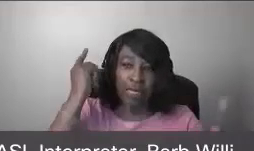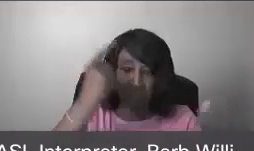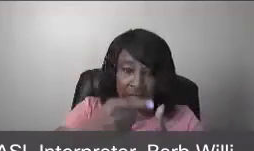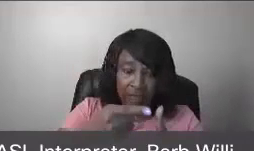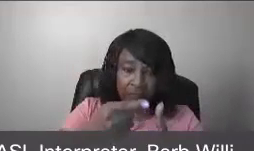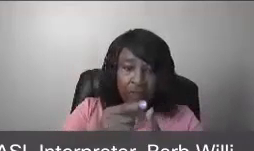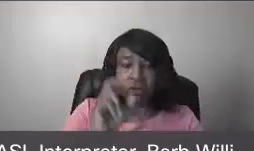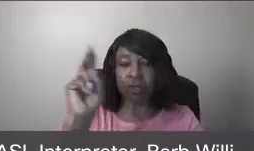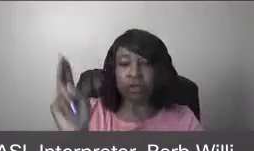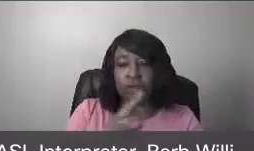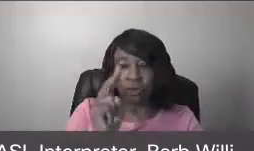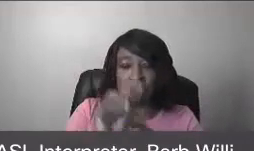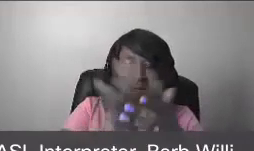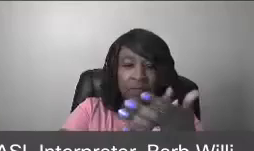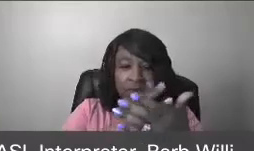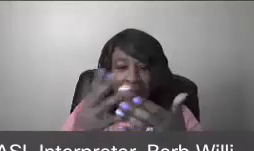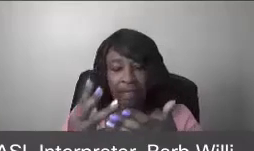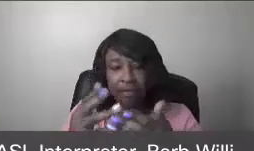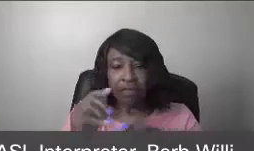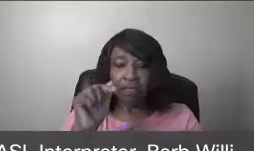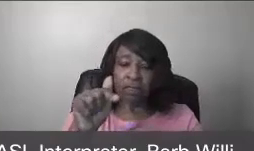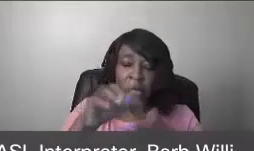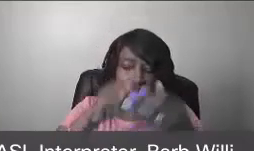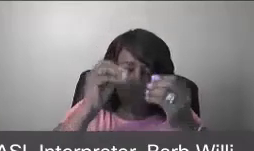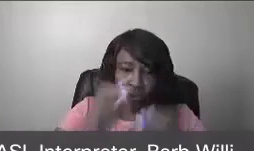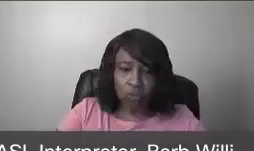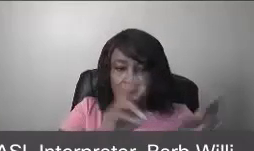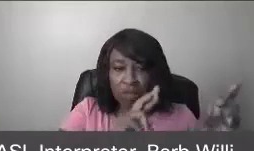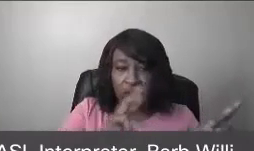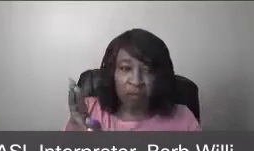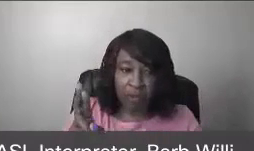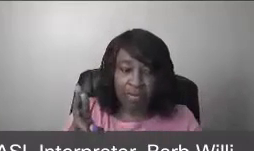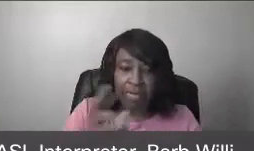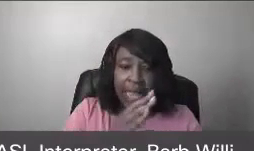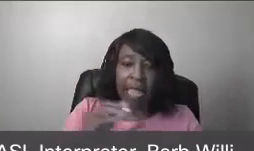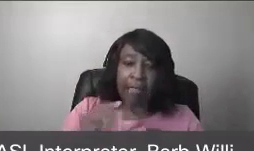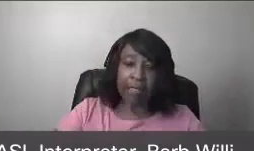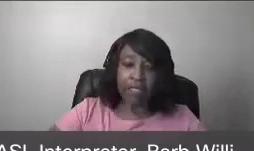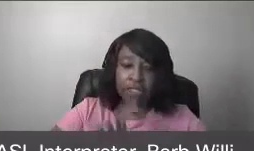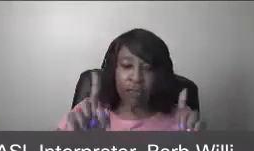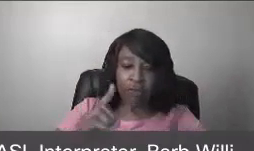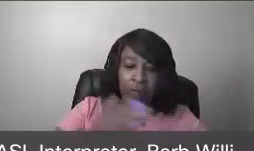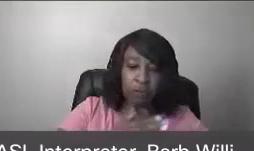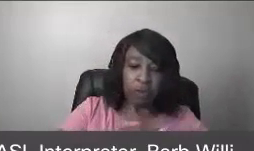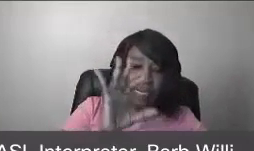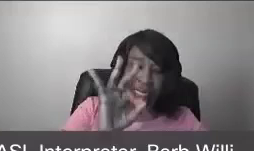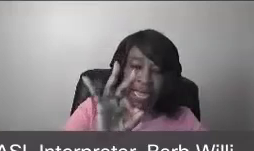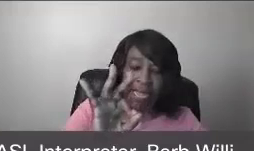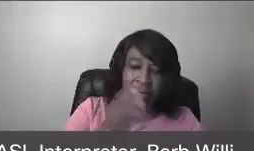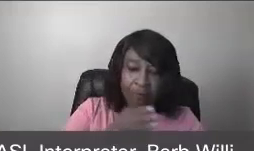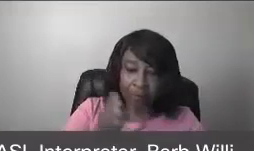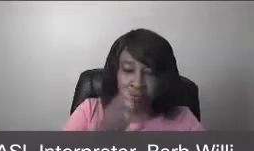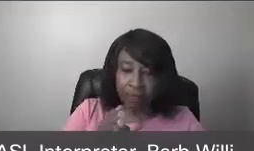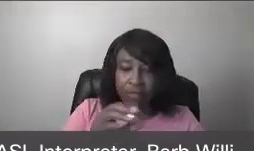our students' readiness to function in teams and the difference between 9 disciplines of